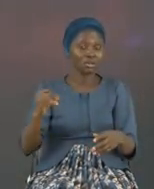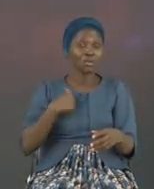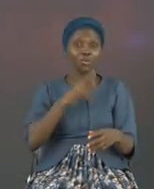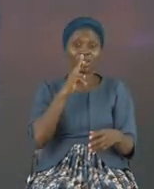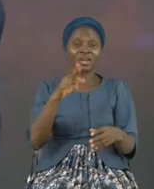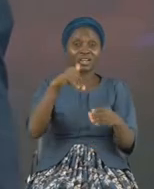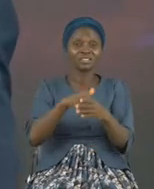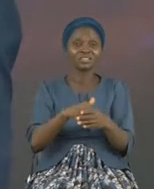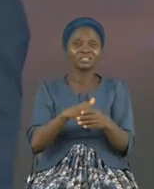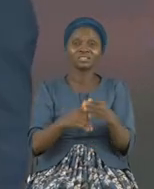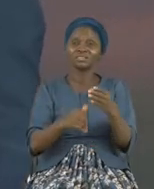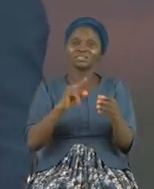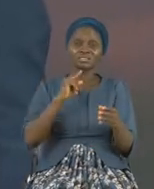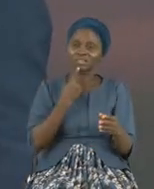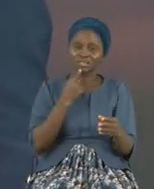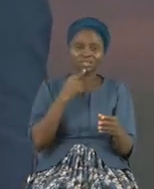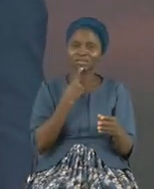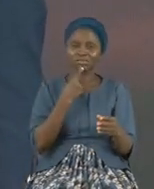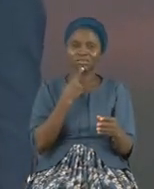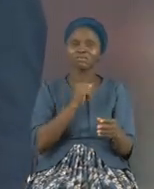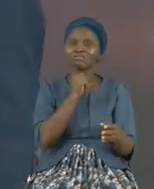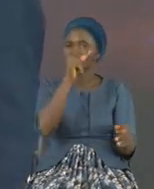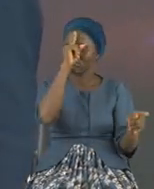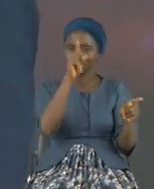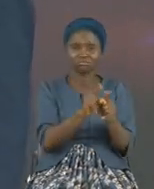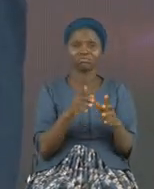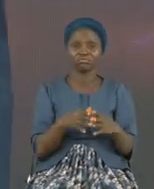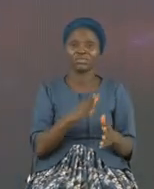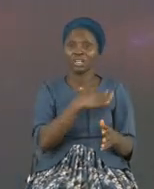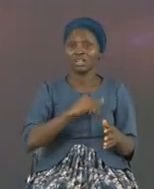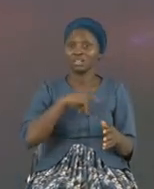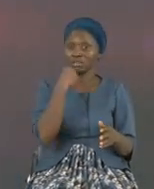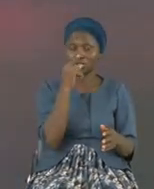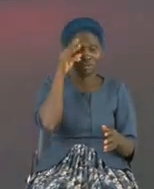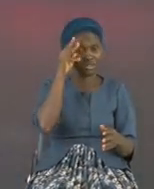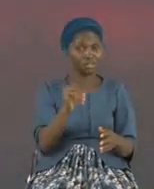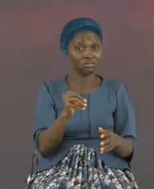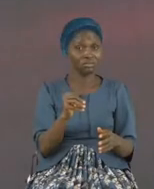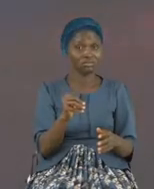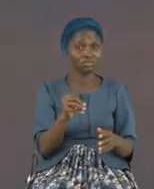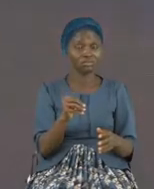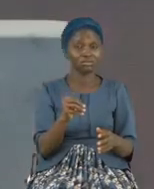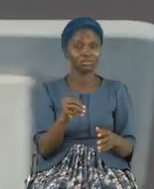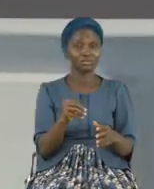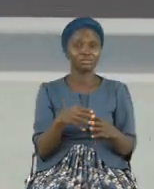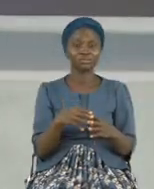terrible disagreement. And I told him, I said, my